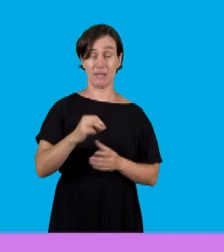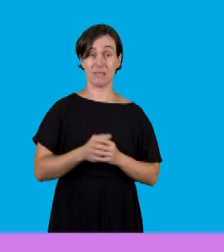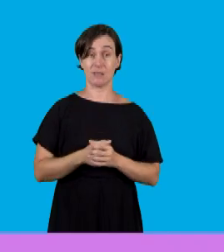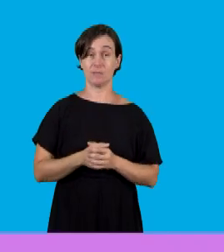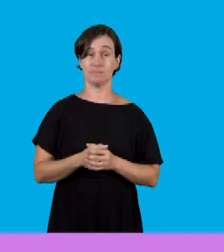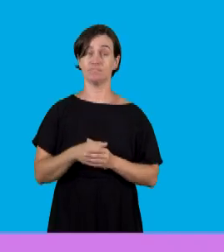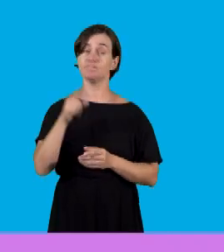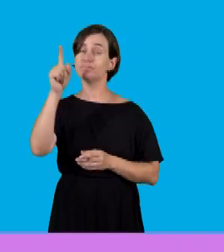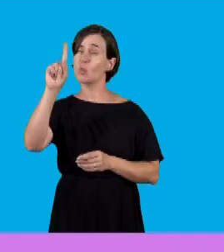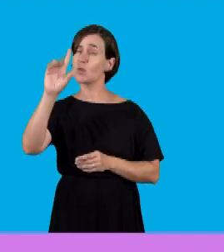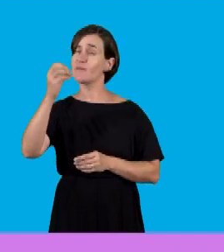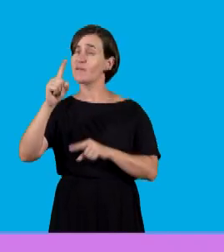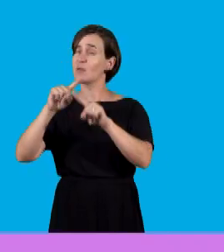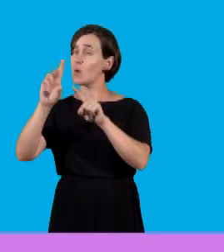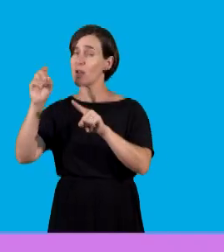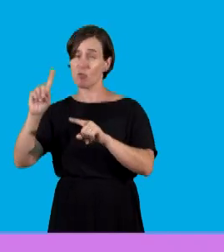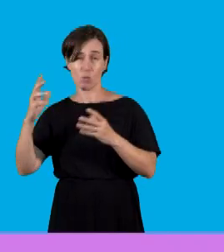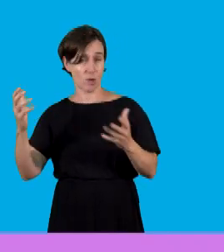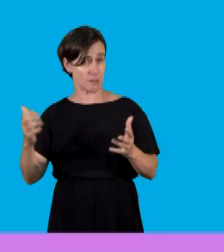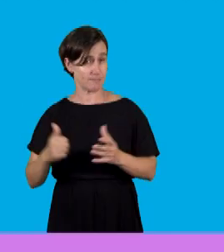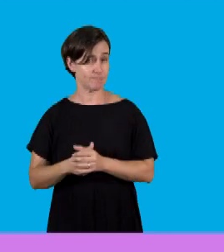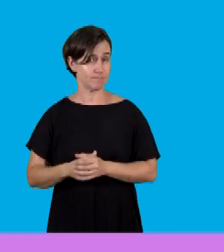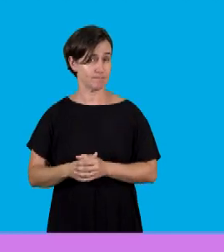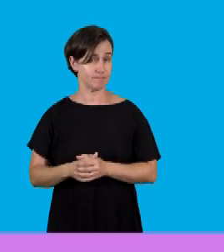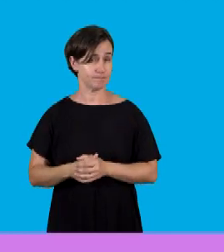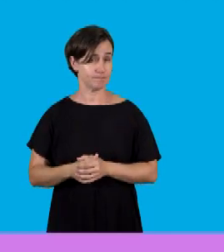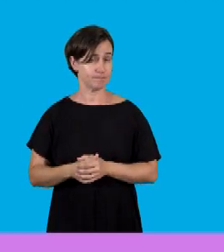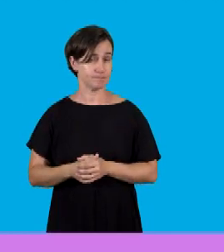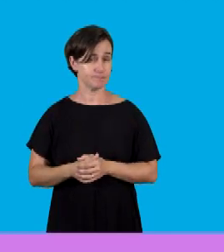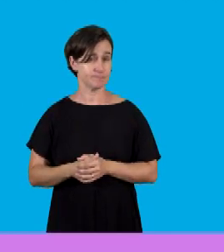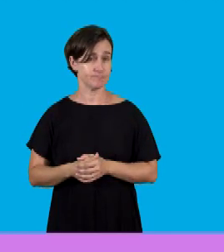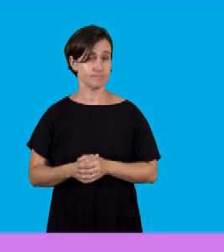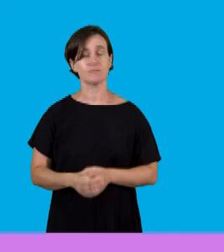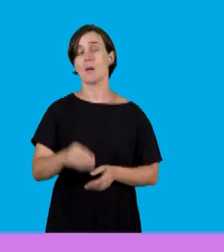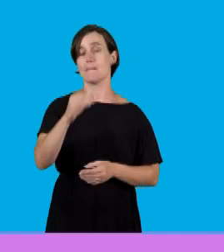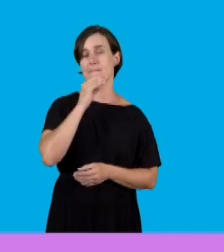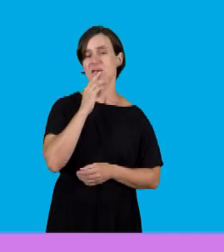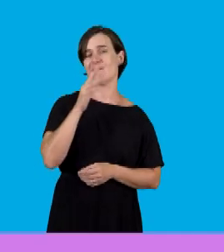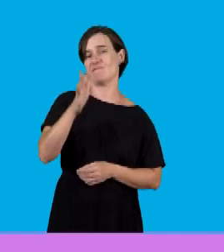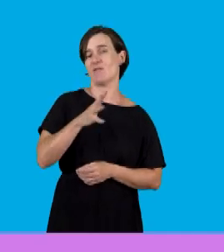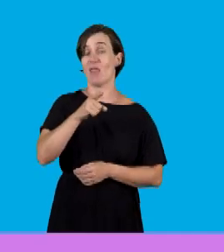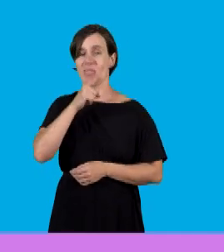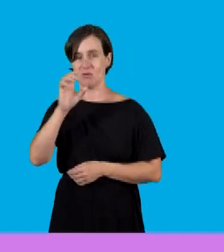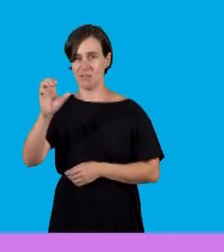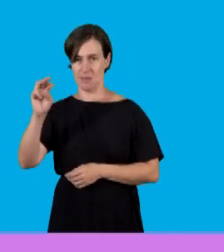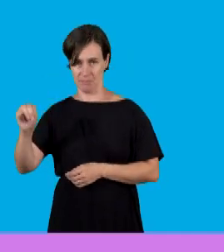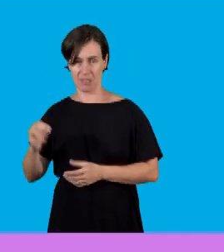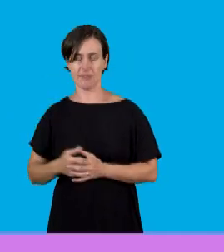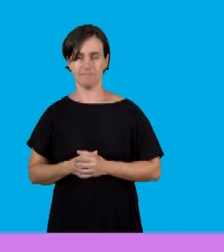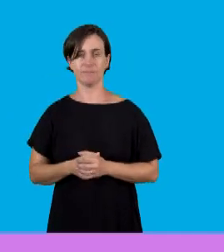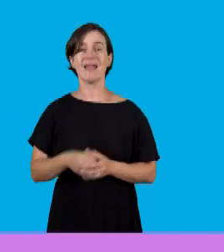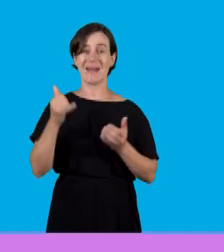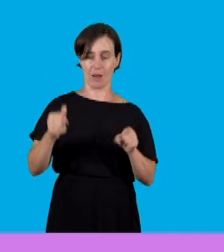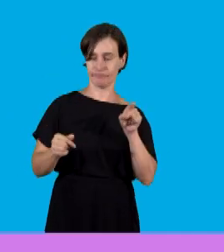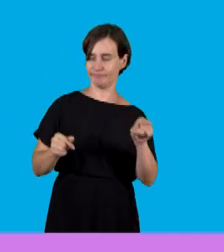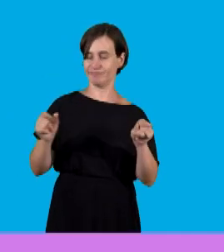2. 150 times 100, what does it give us? It will give us 15,000